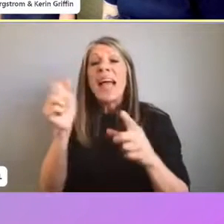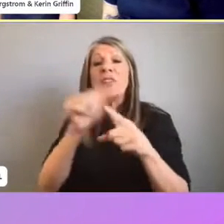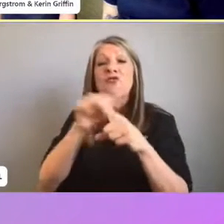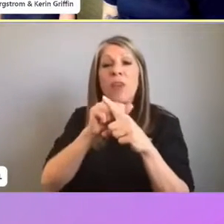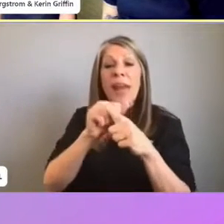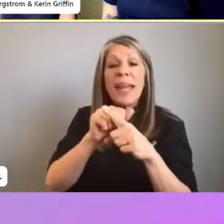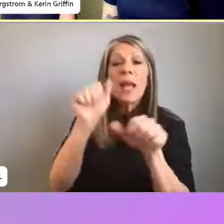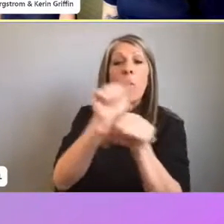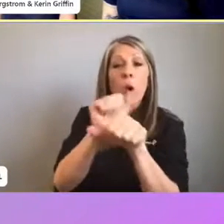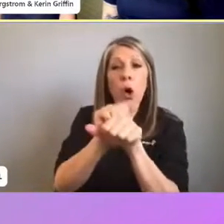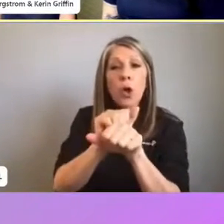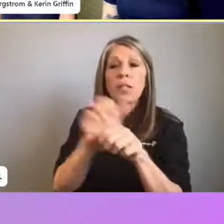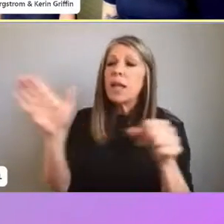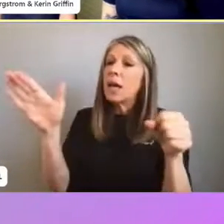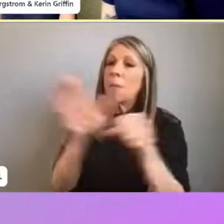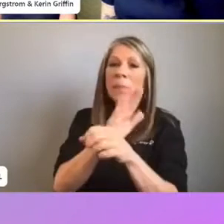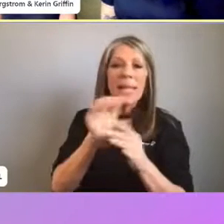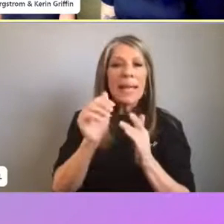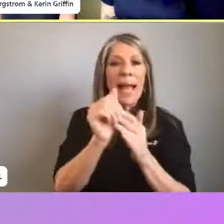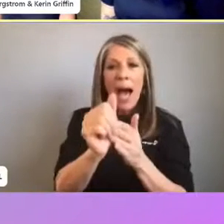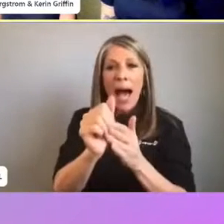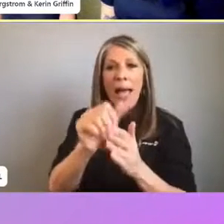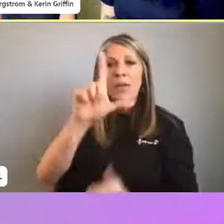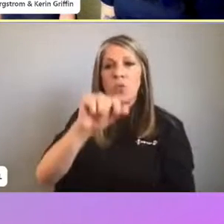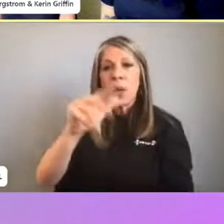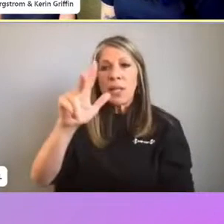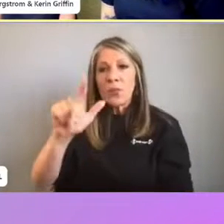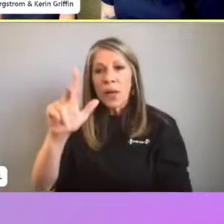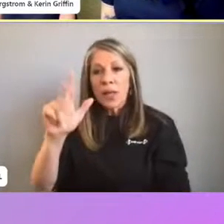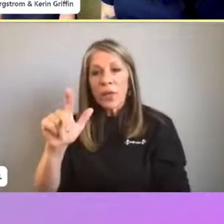Complete Guide 2023. And this was from